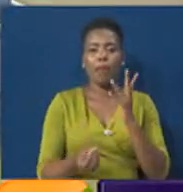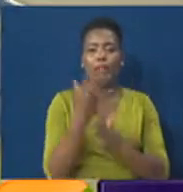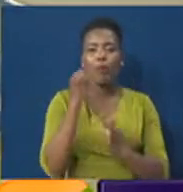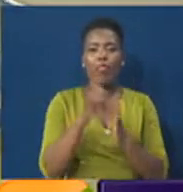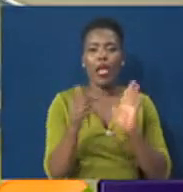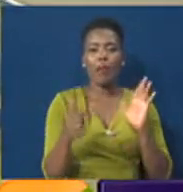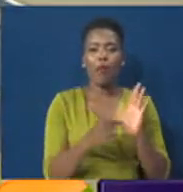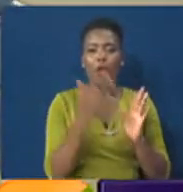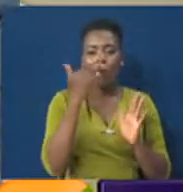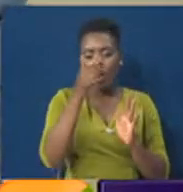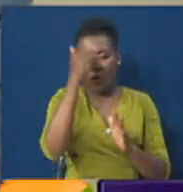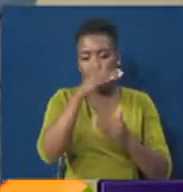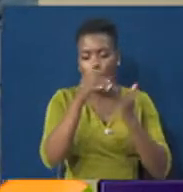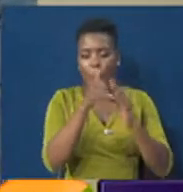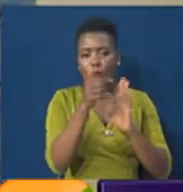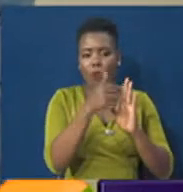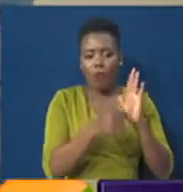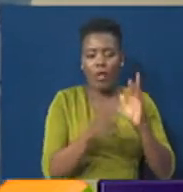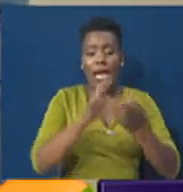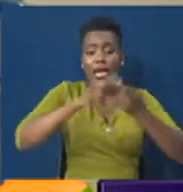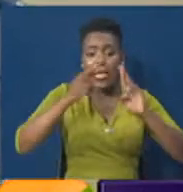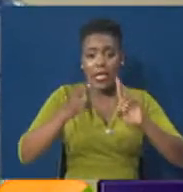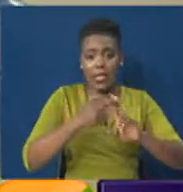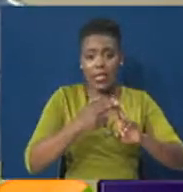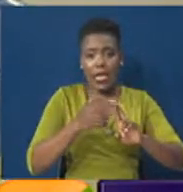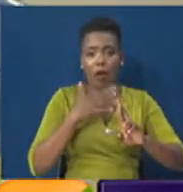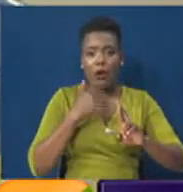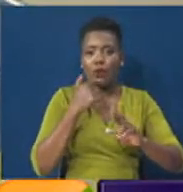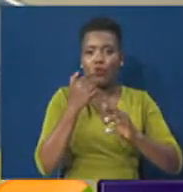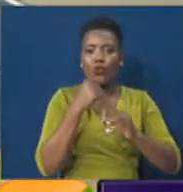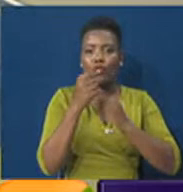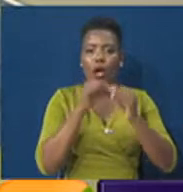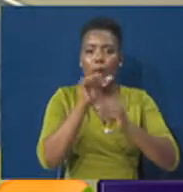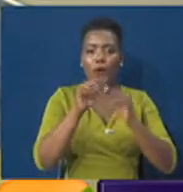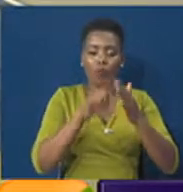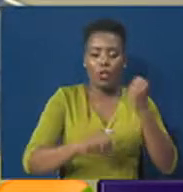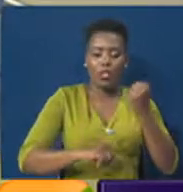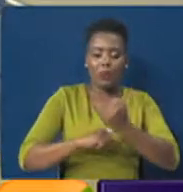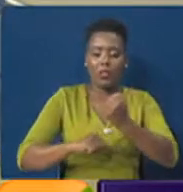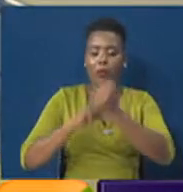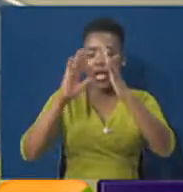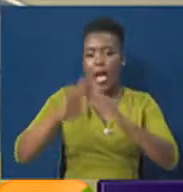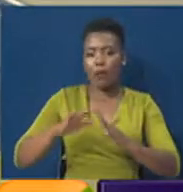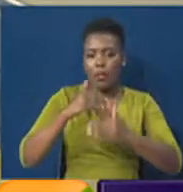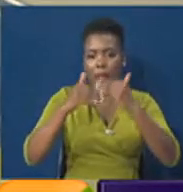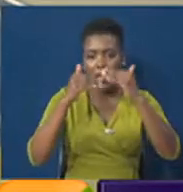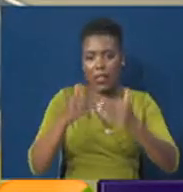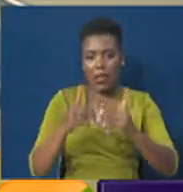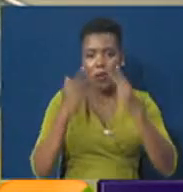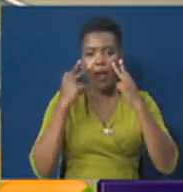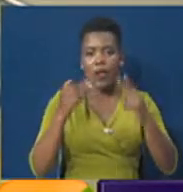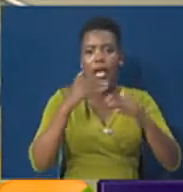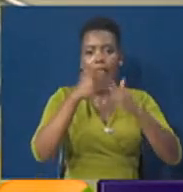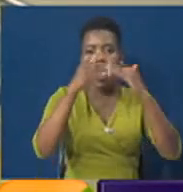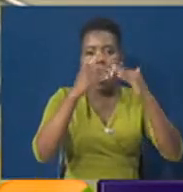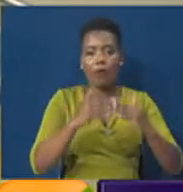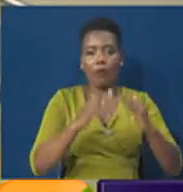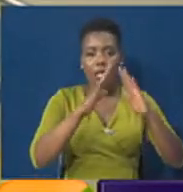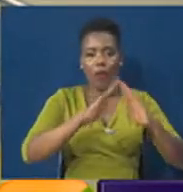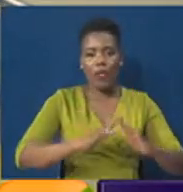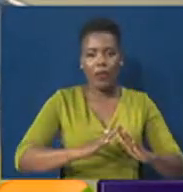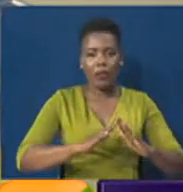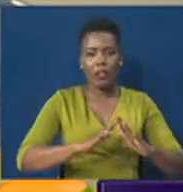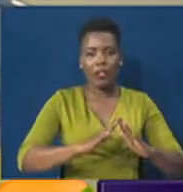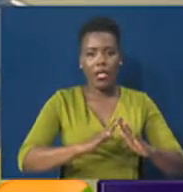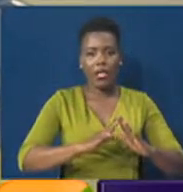are all interrelated, that I talk about some of the fundamentals we are looking at. Because we are looking at the housing in the context of